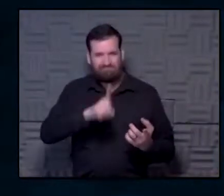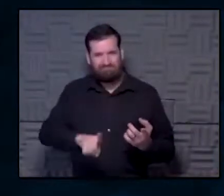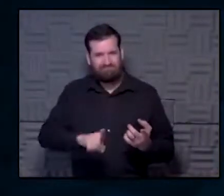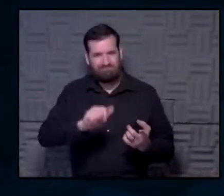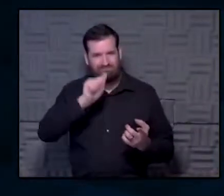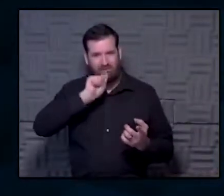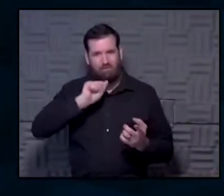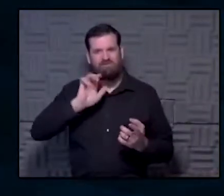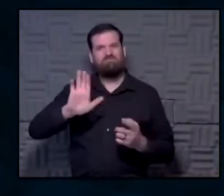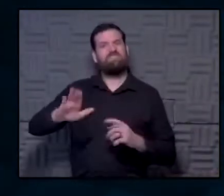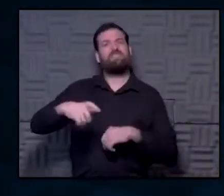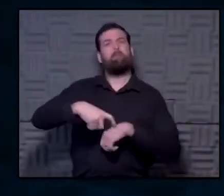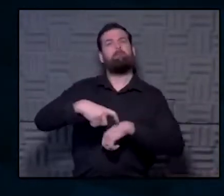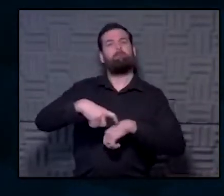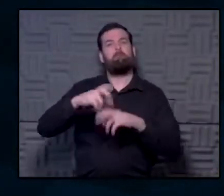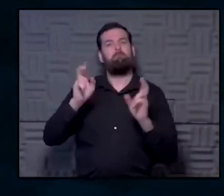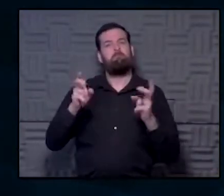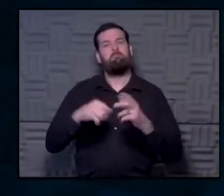It was his time.